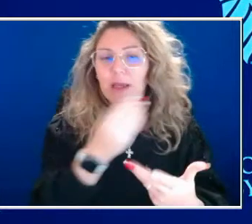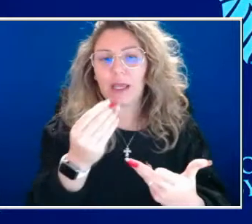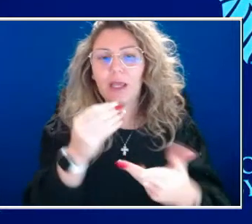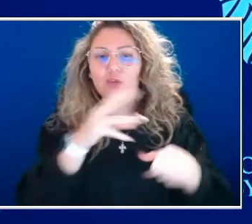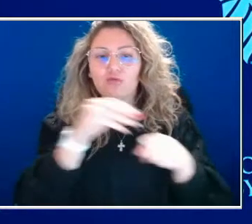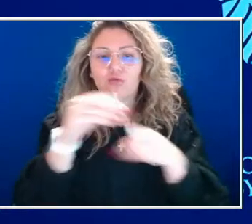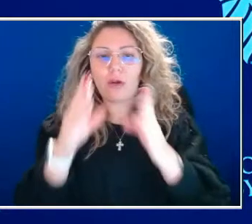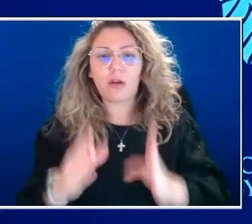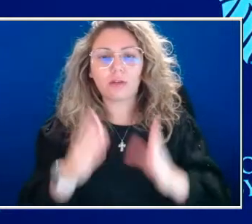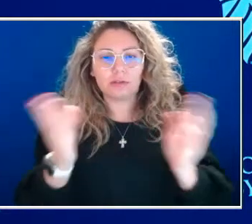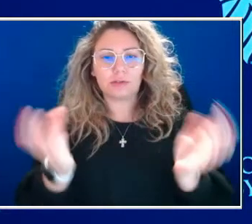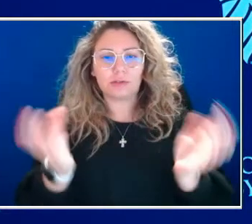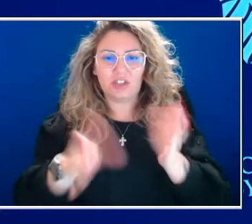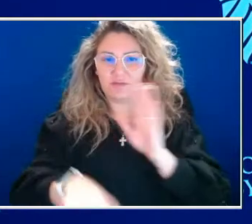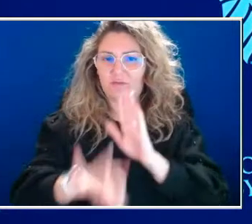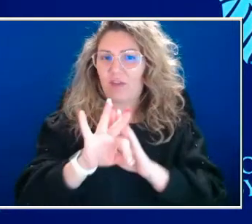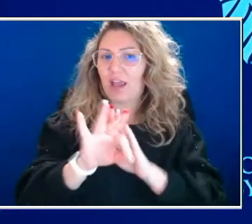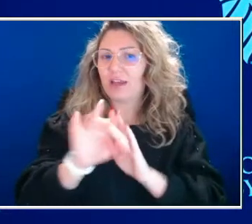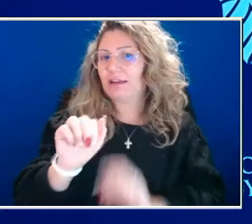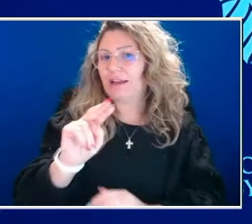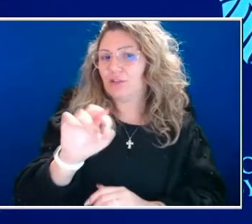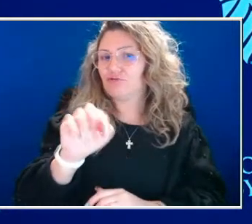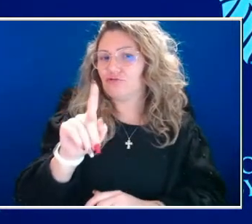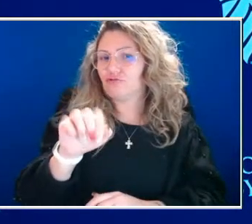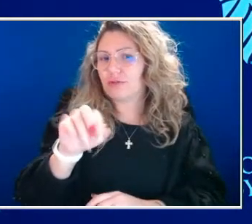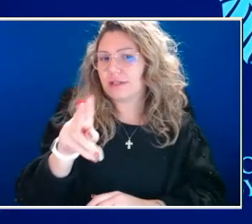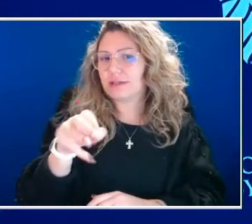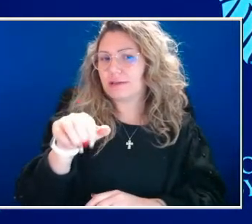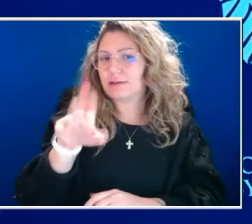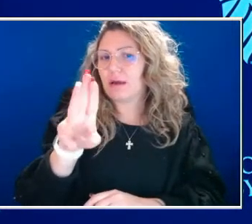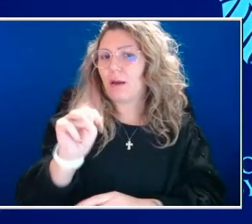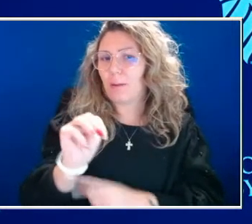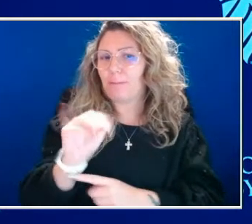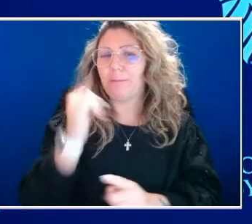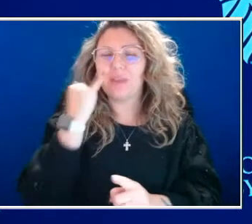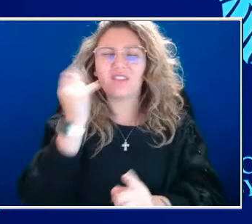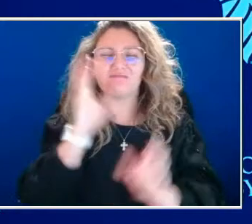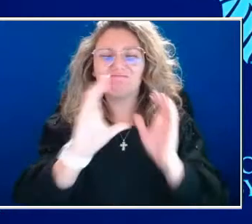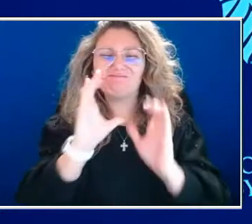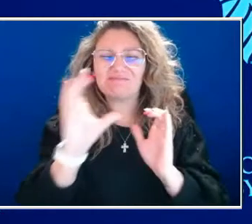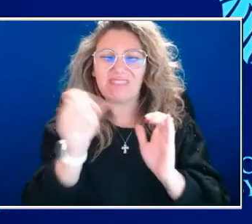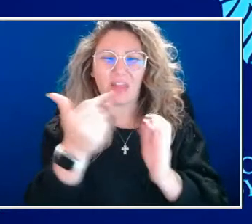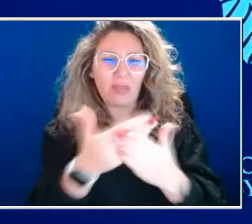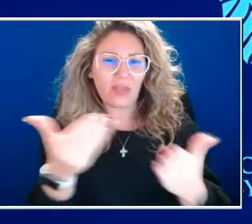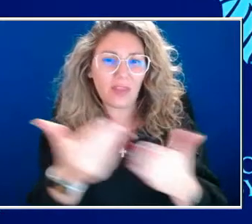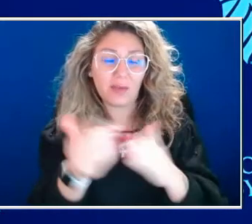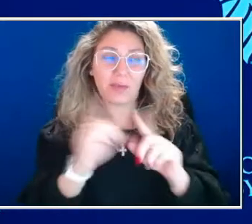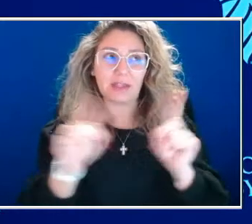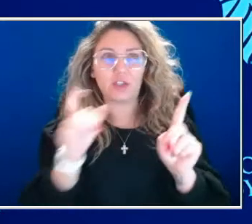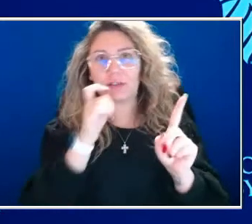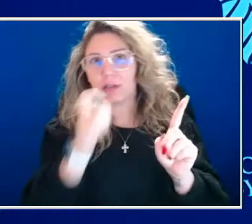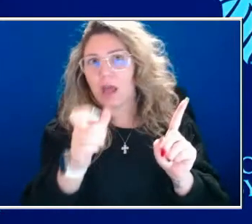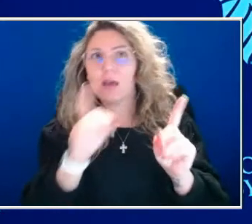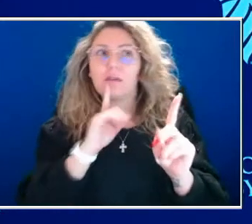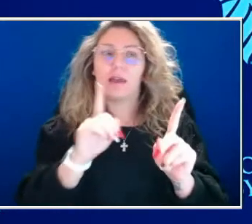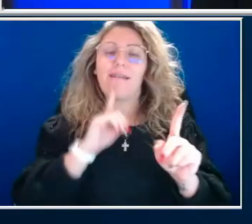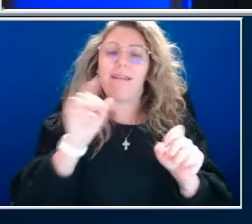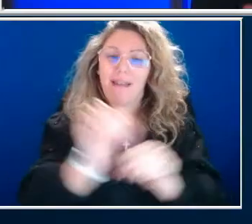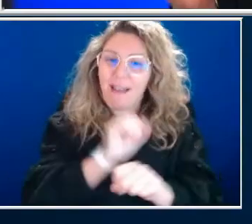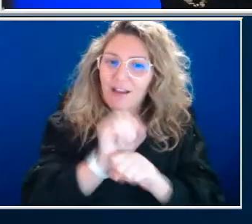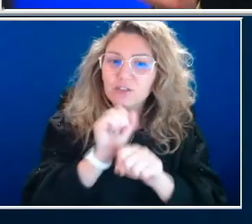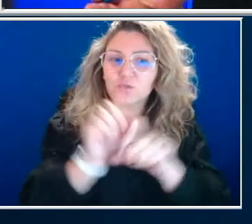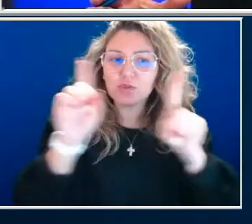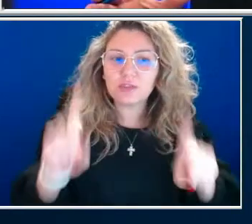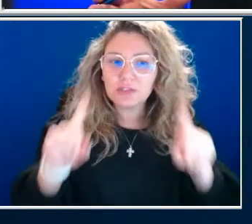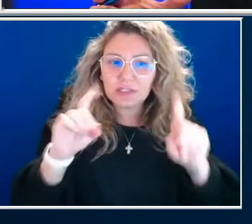an aneurysm if they're looking for something else. Unfortunately, there's no clear-cut screening tests that can be done for thoracic aortic aneurysms. So